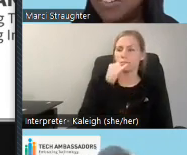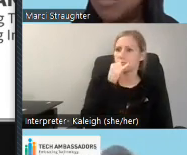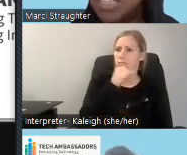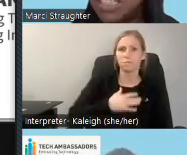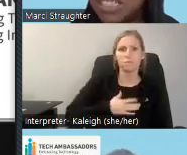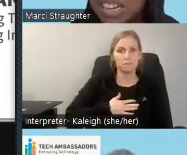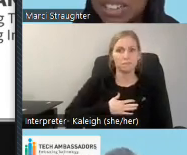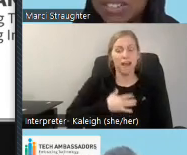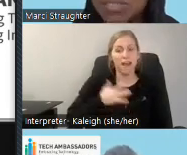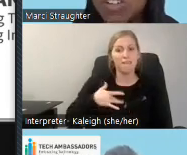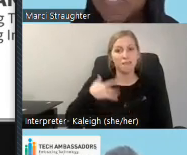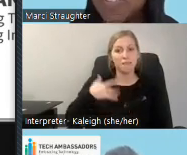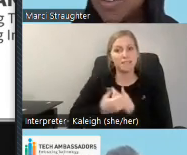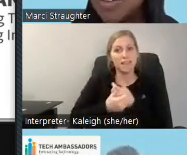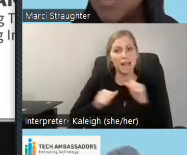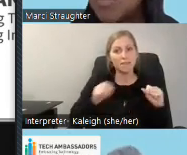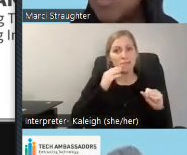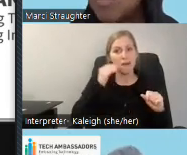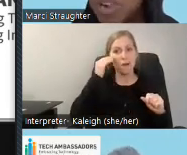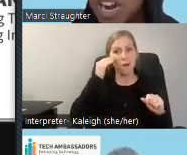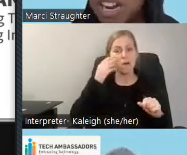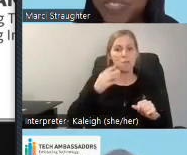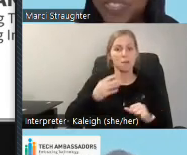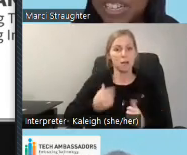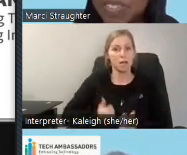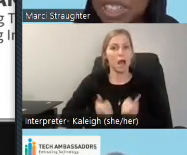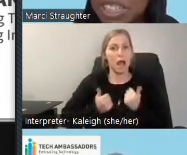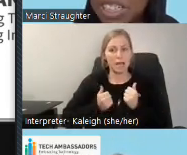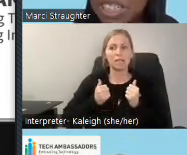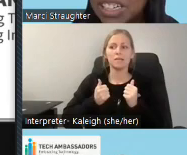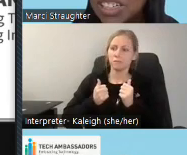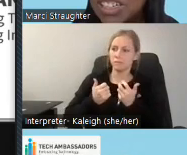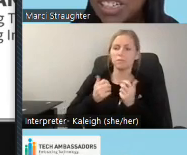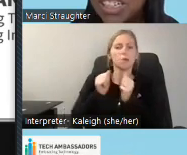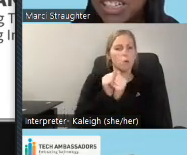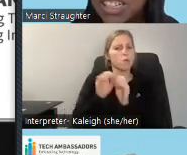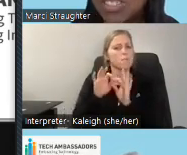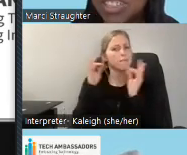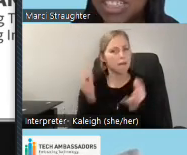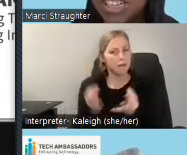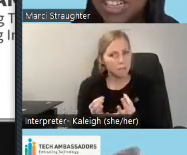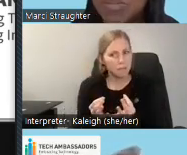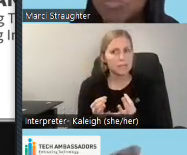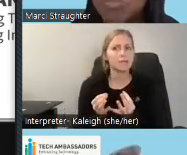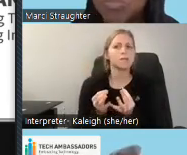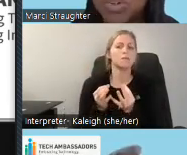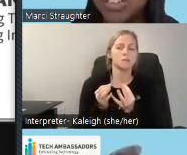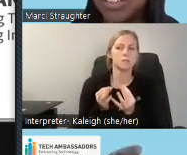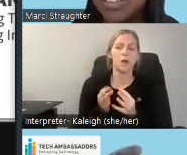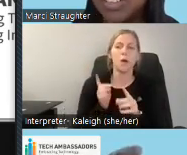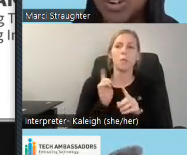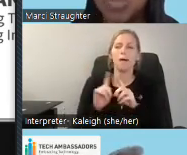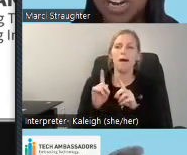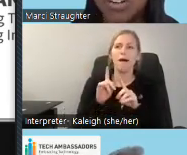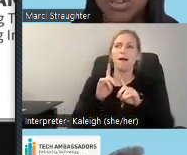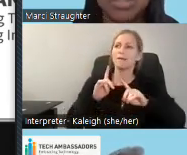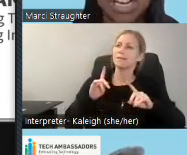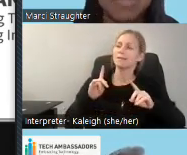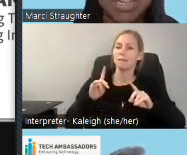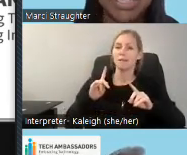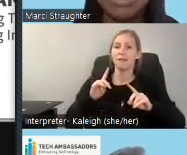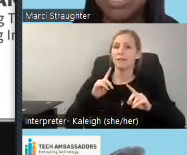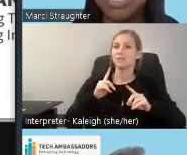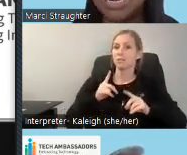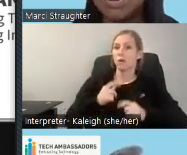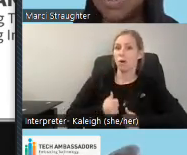home, because I lived with my family and everything, but living on my own,